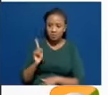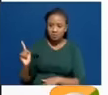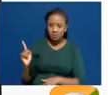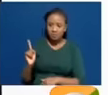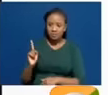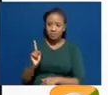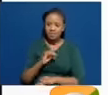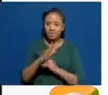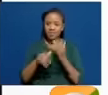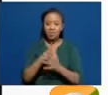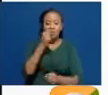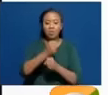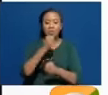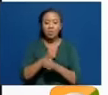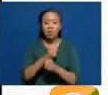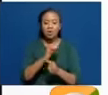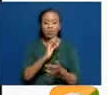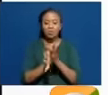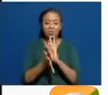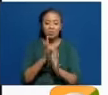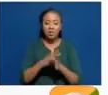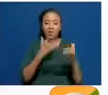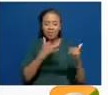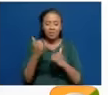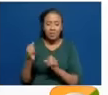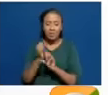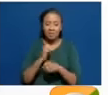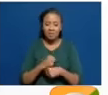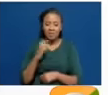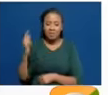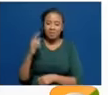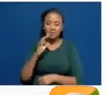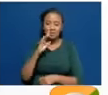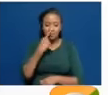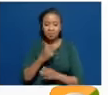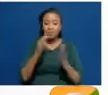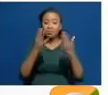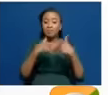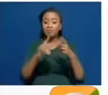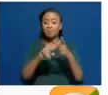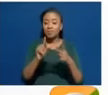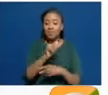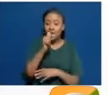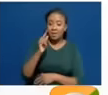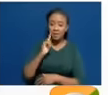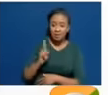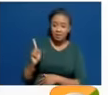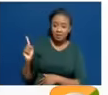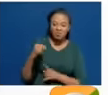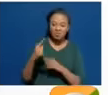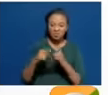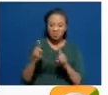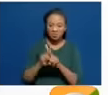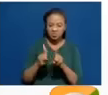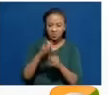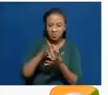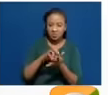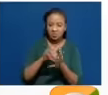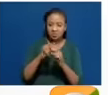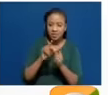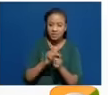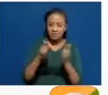"All work with no play, Max Jakada boy." Dennis Itumbi, carefully stuck to his nominee tag and has since changed